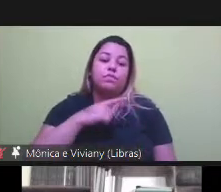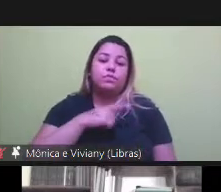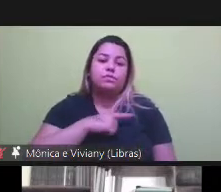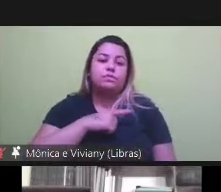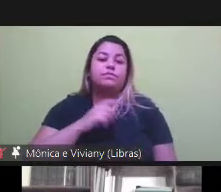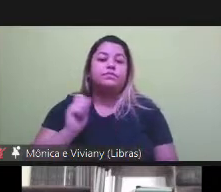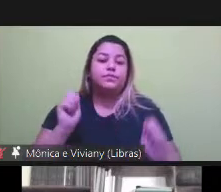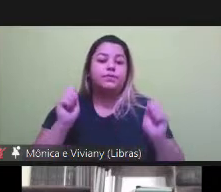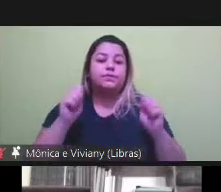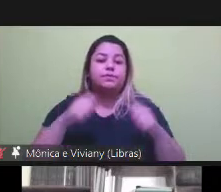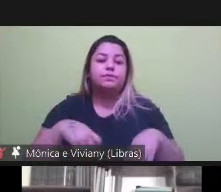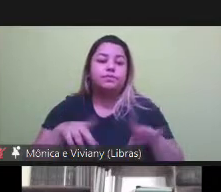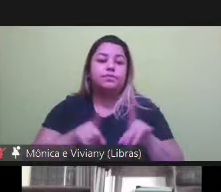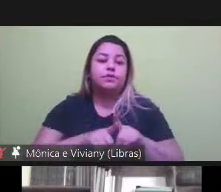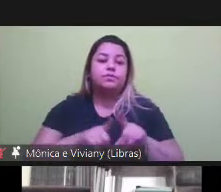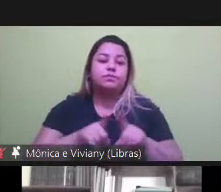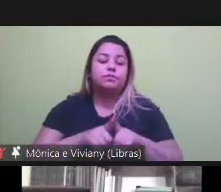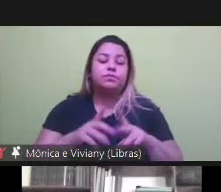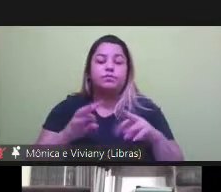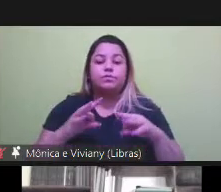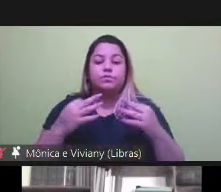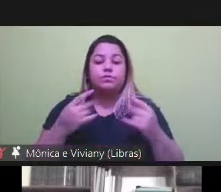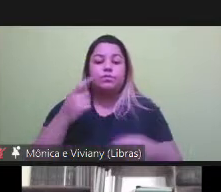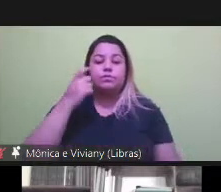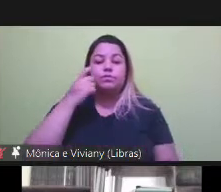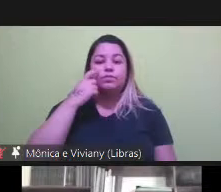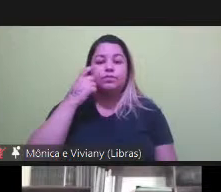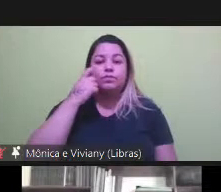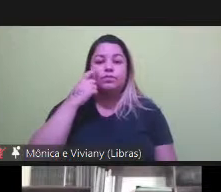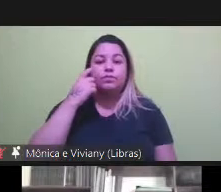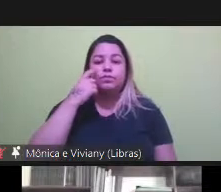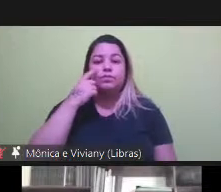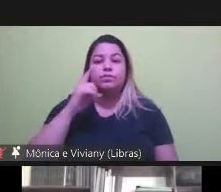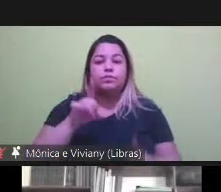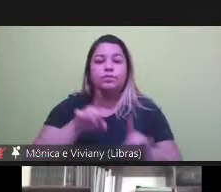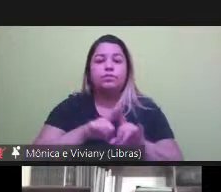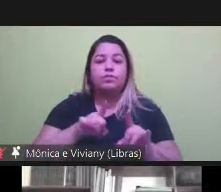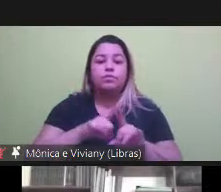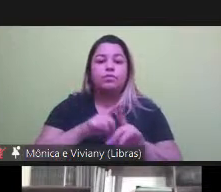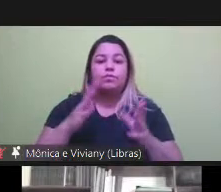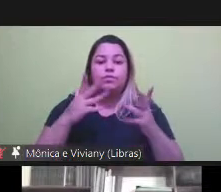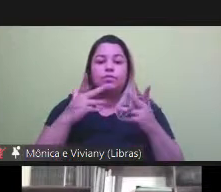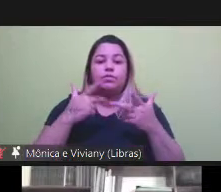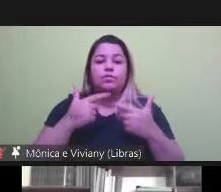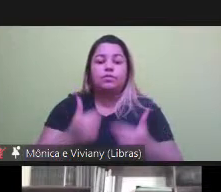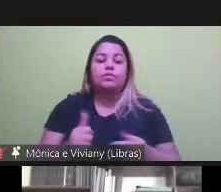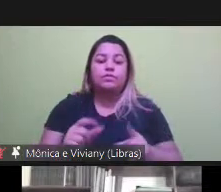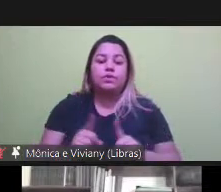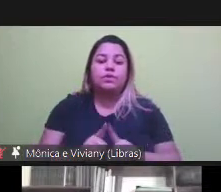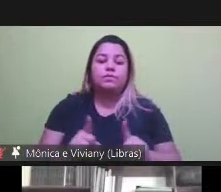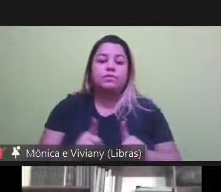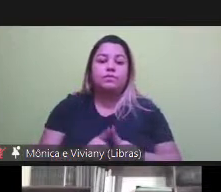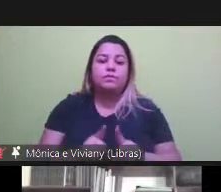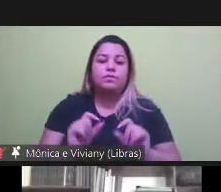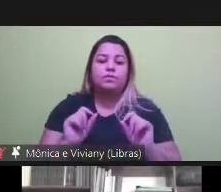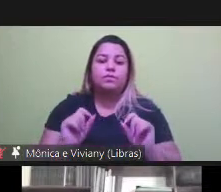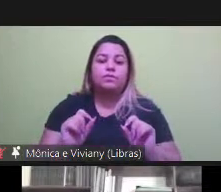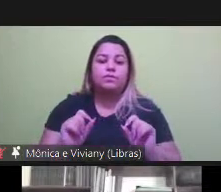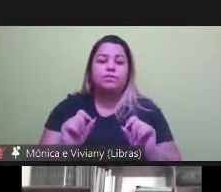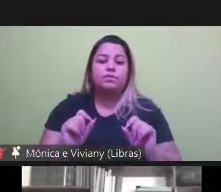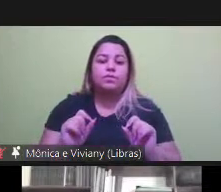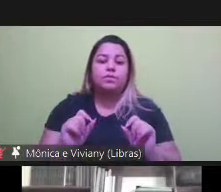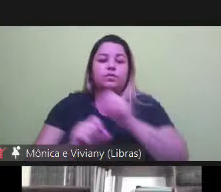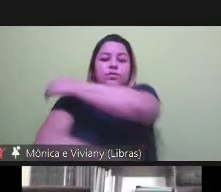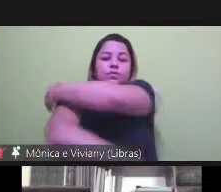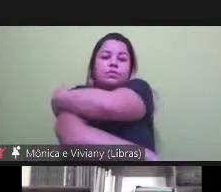preconceived idea that this is fantastic and it's going to be very successful, but we